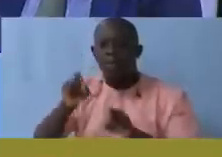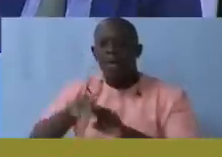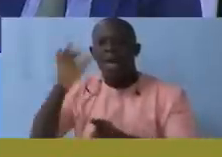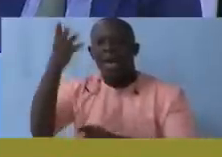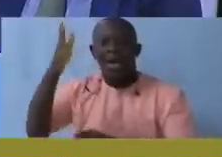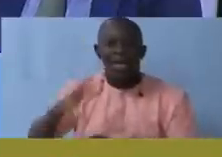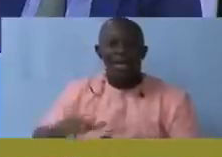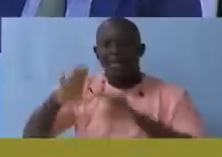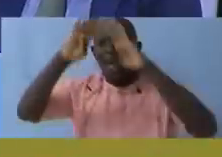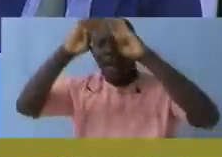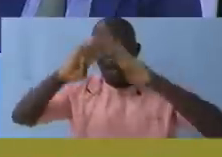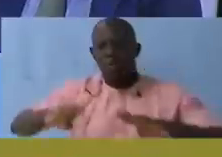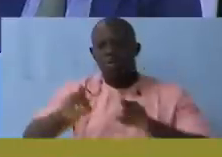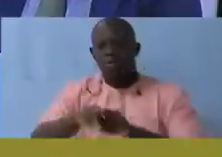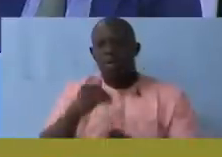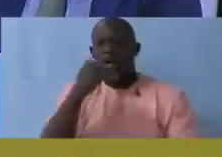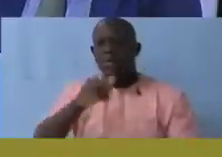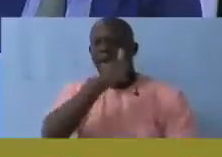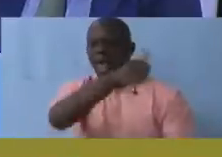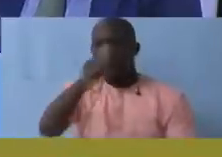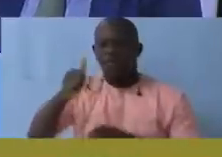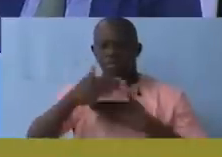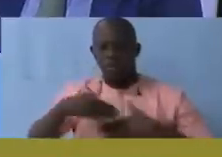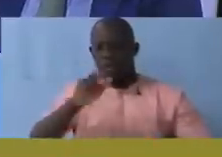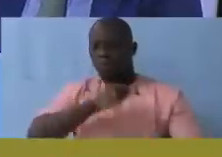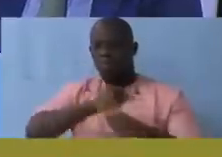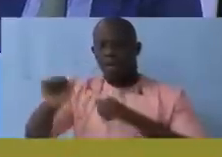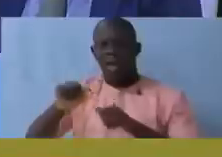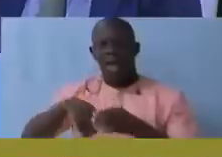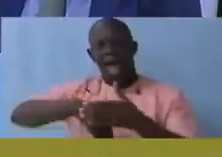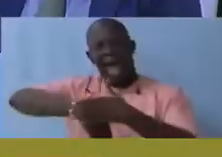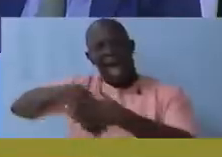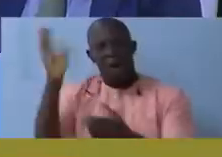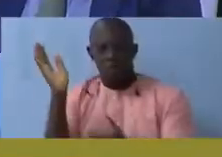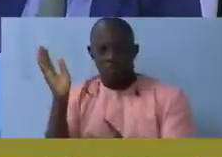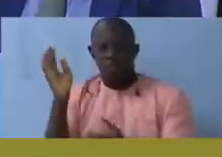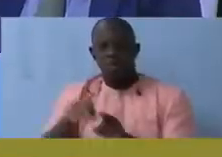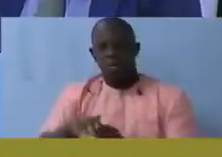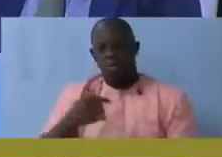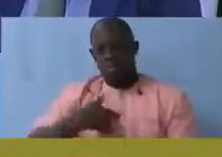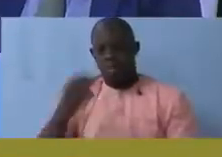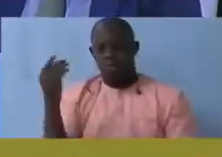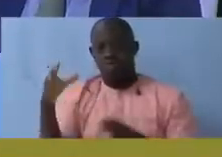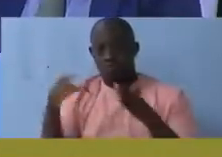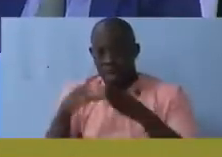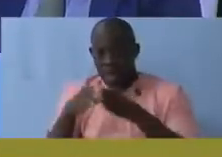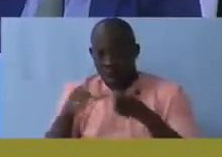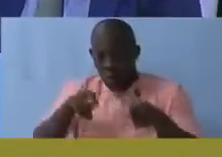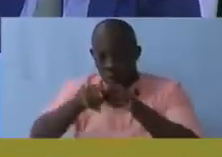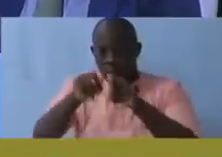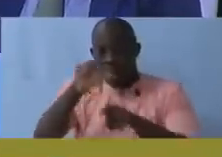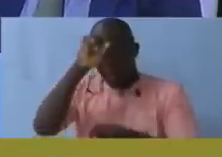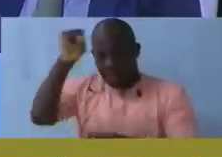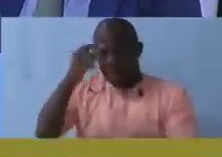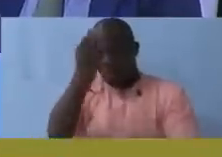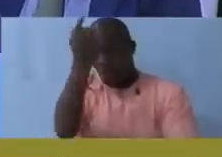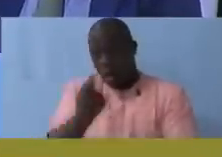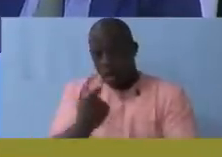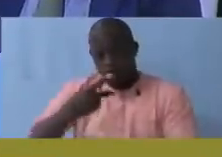he actually asked everybody to leave. I was with him. Hello. Yeah,